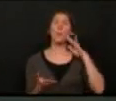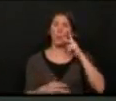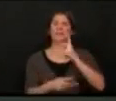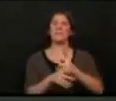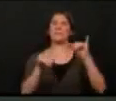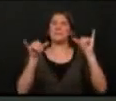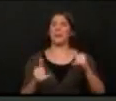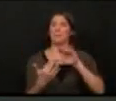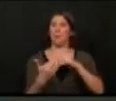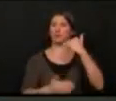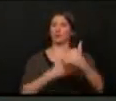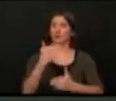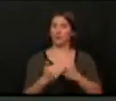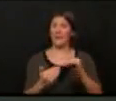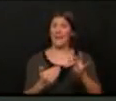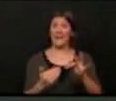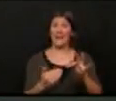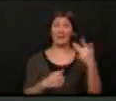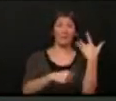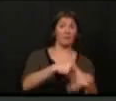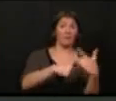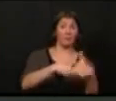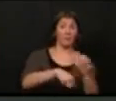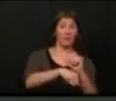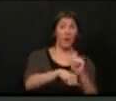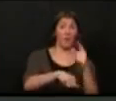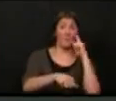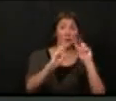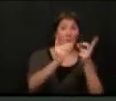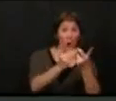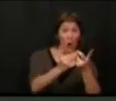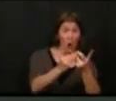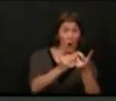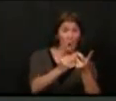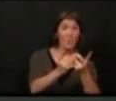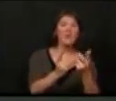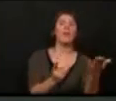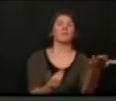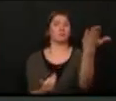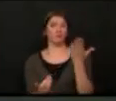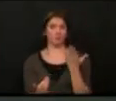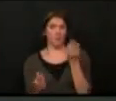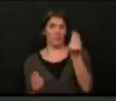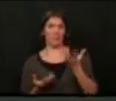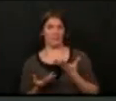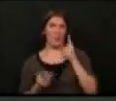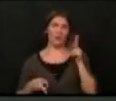continue hearing from various department heads about staffing at the various departments,